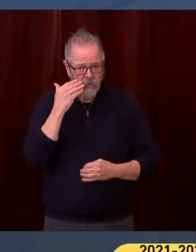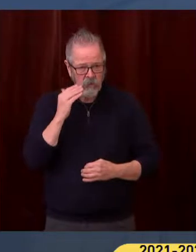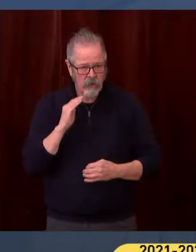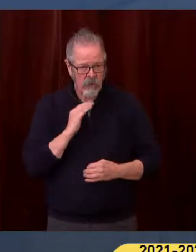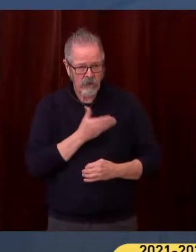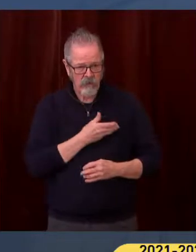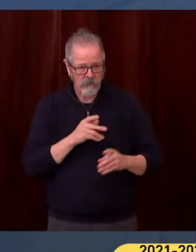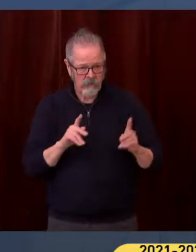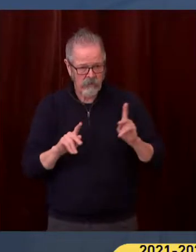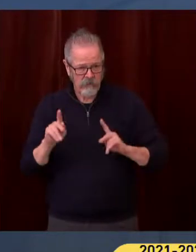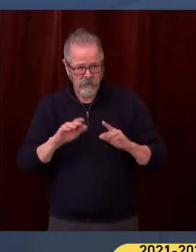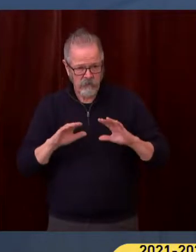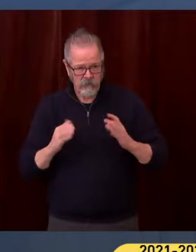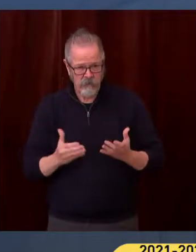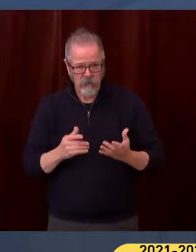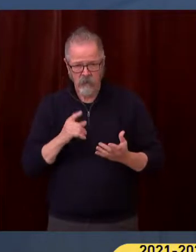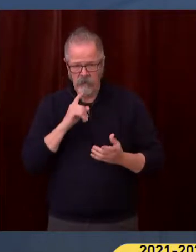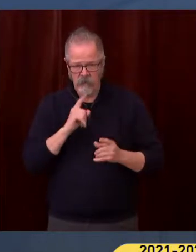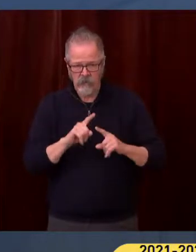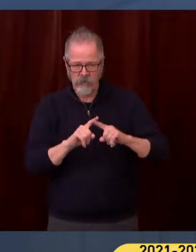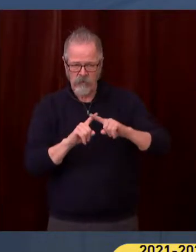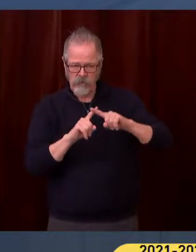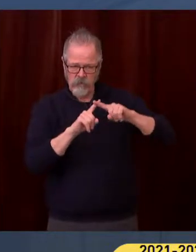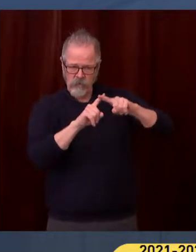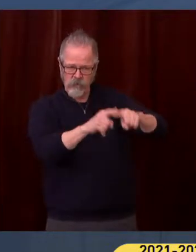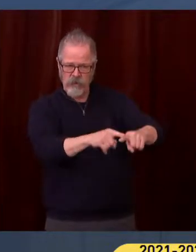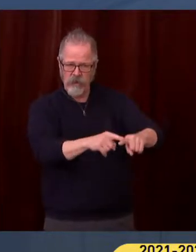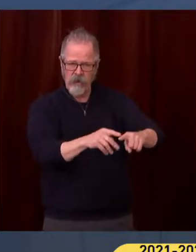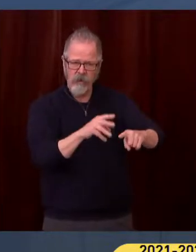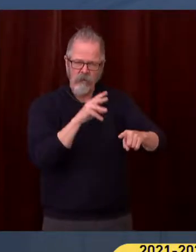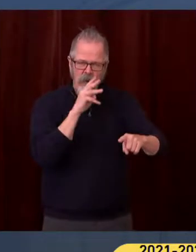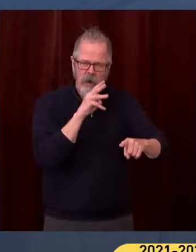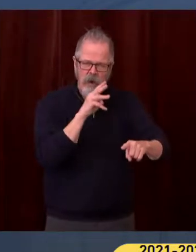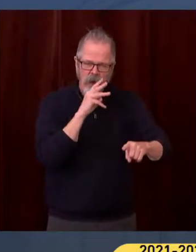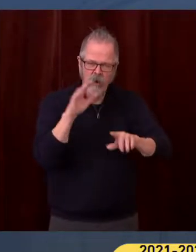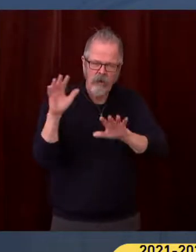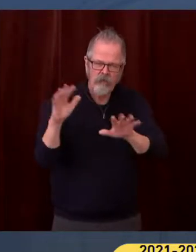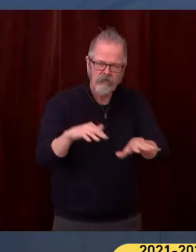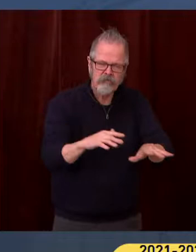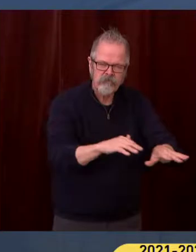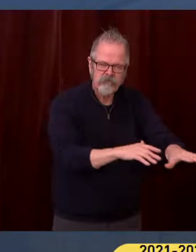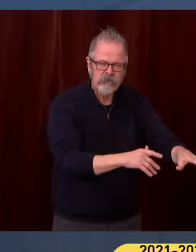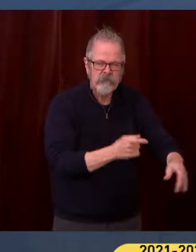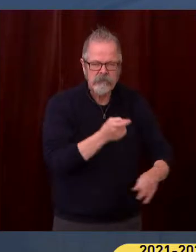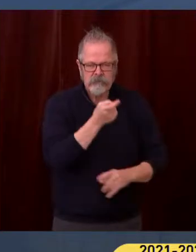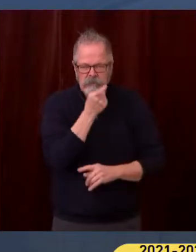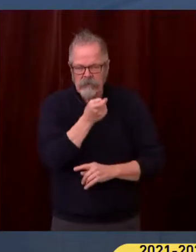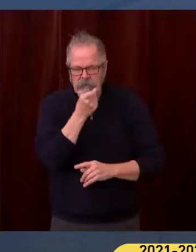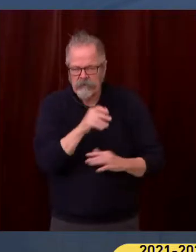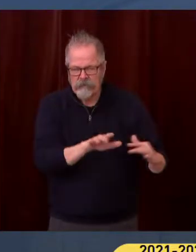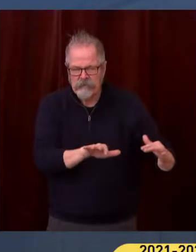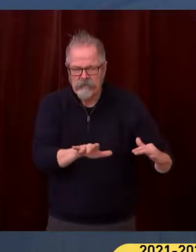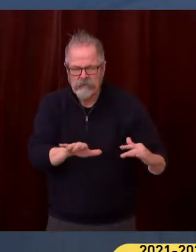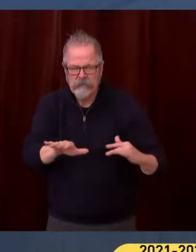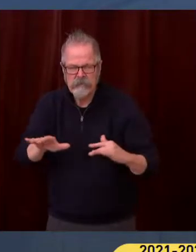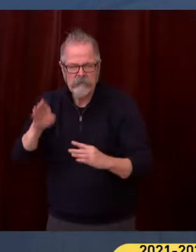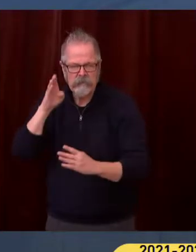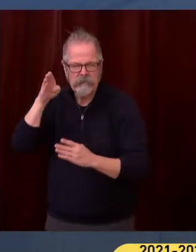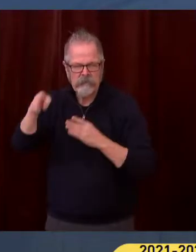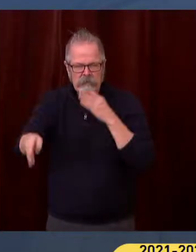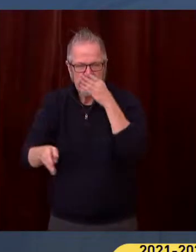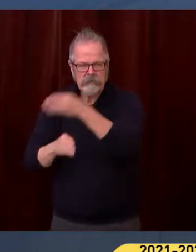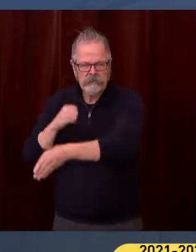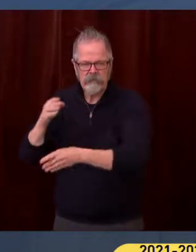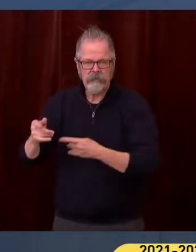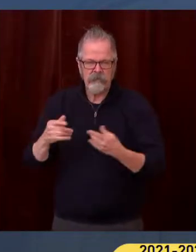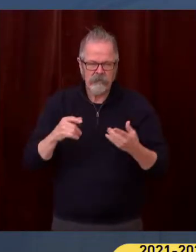spiritual, economic, ceremonial lives and way of life. And we really are very concerned about the impacts of climate